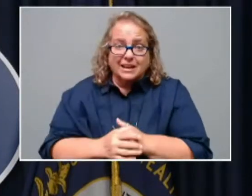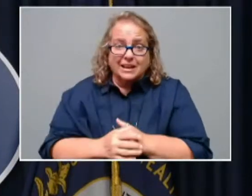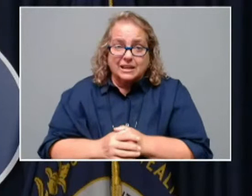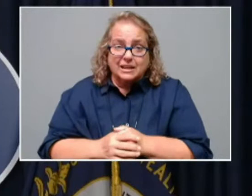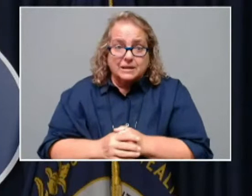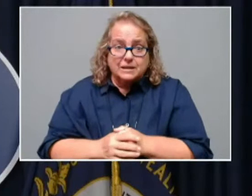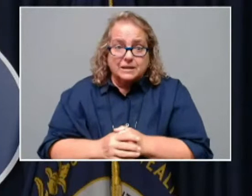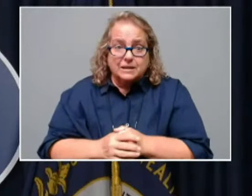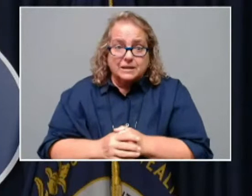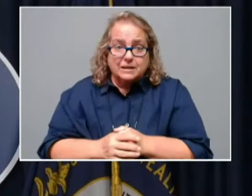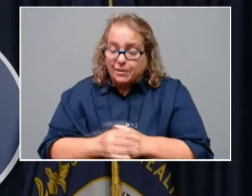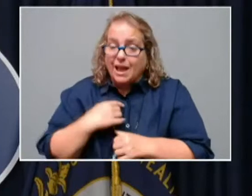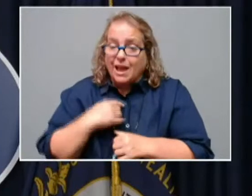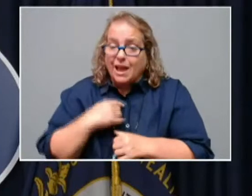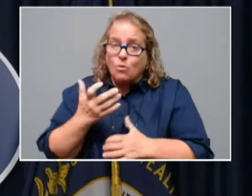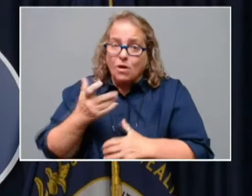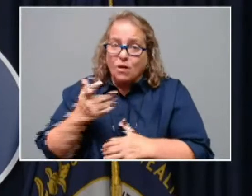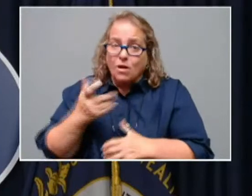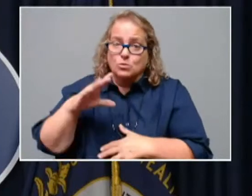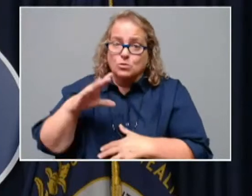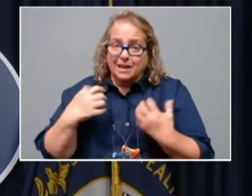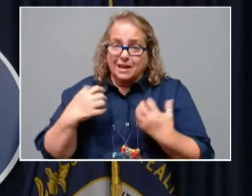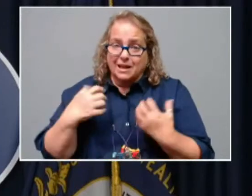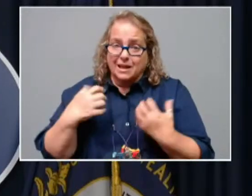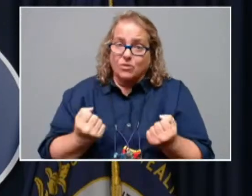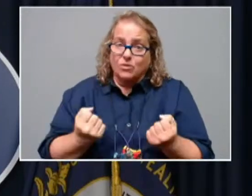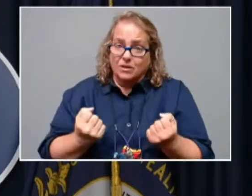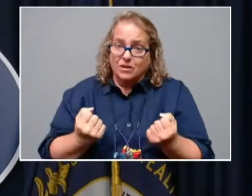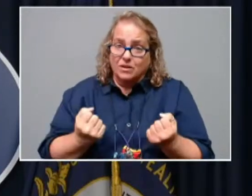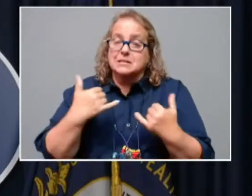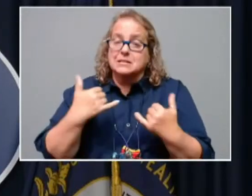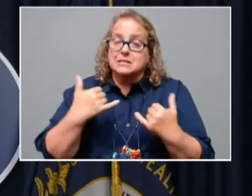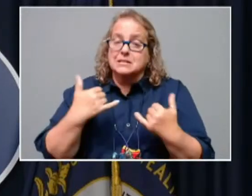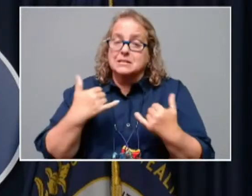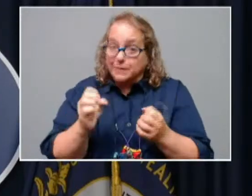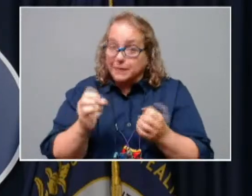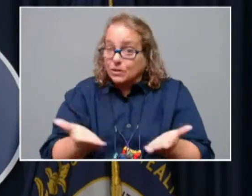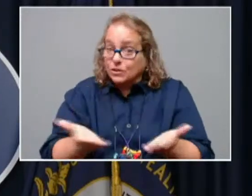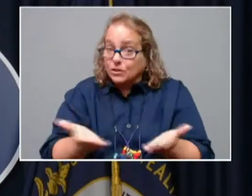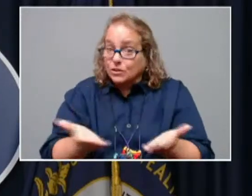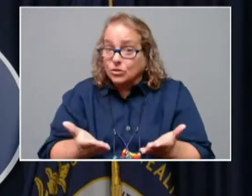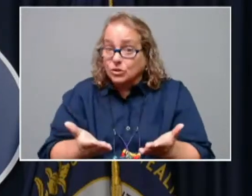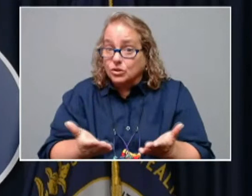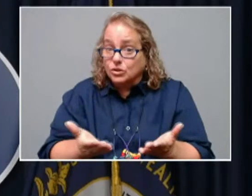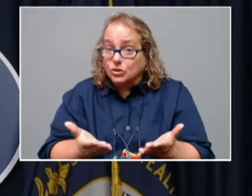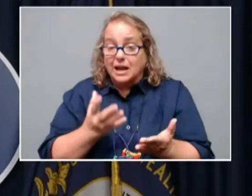really want them to be healthy and to still be here. And